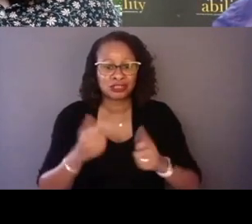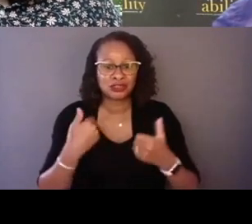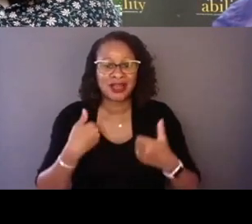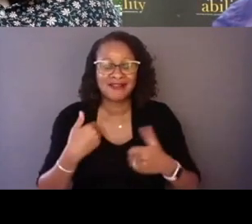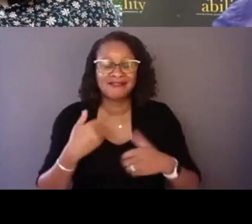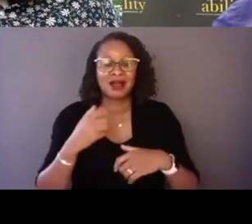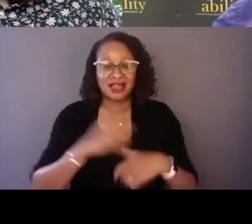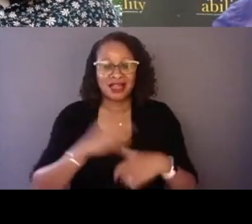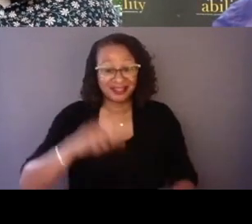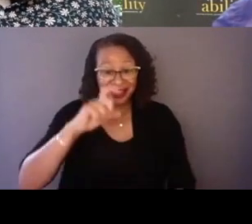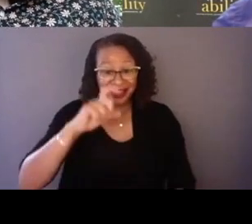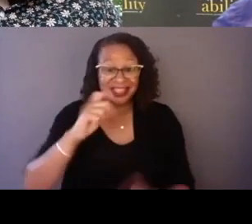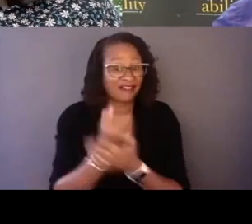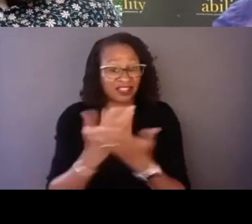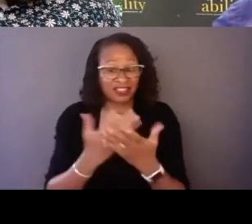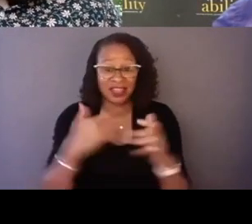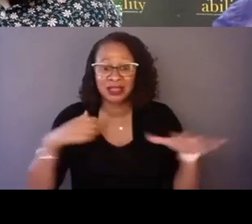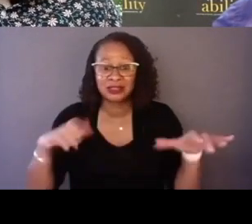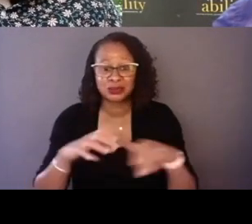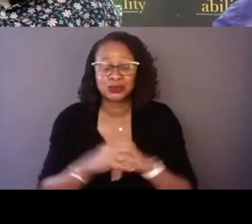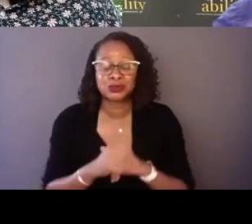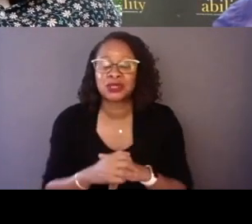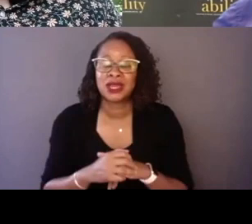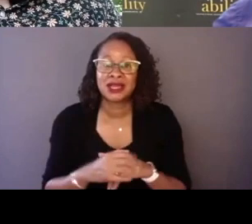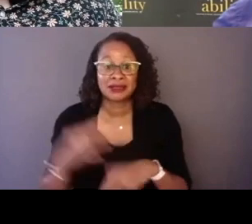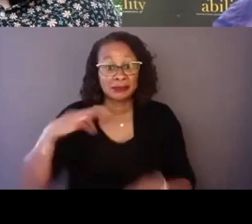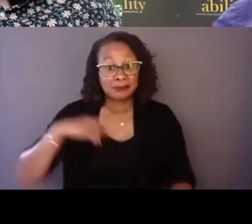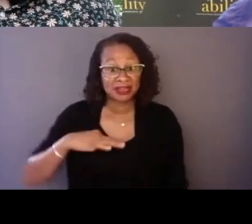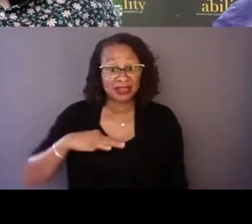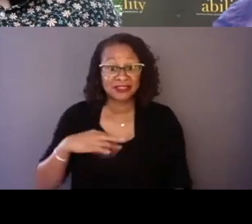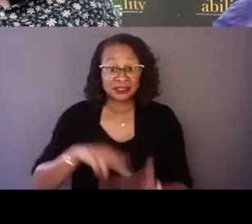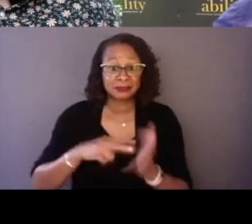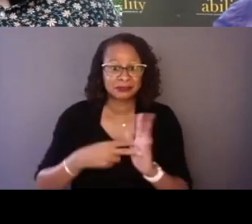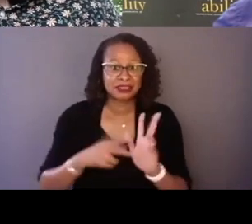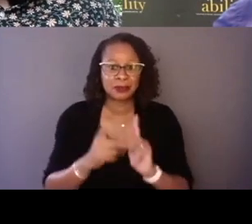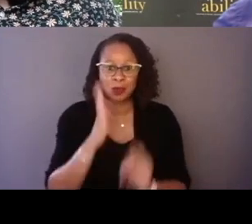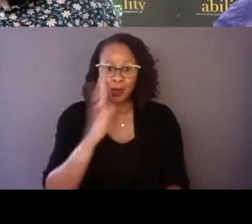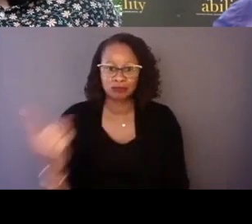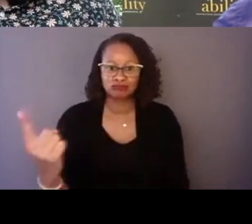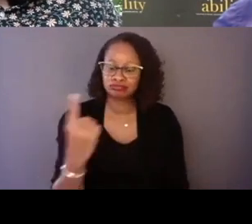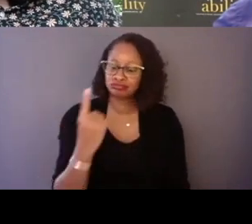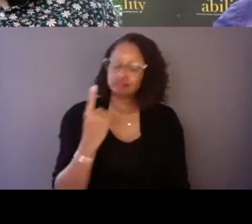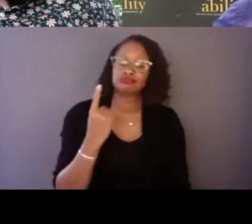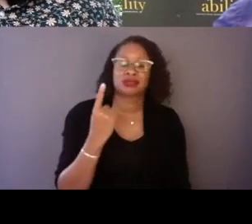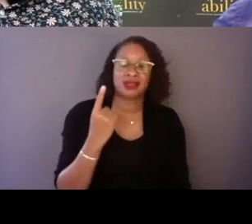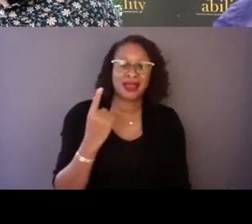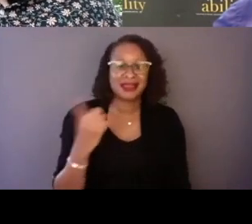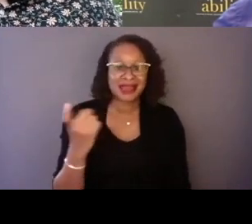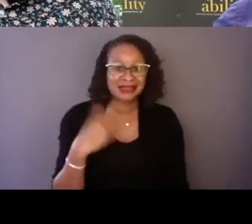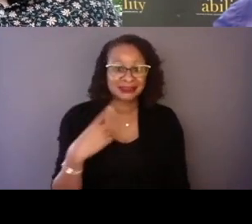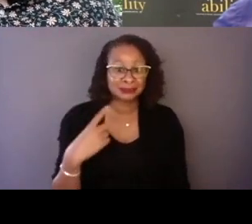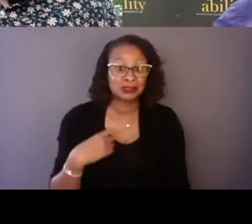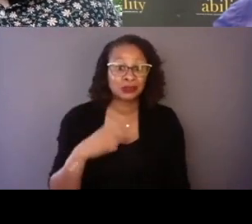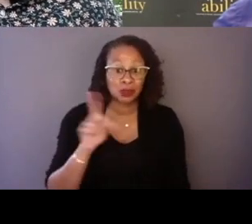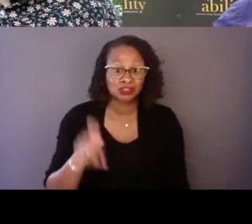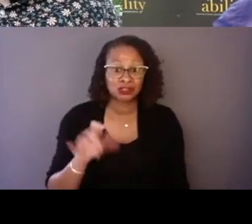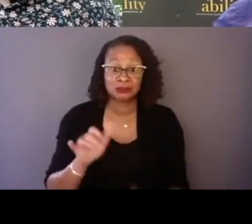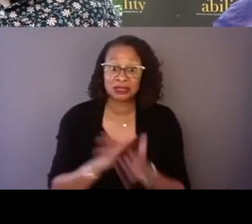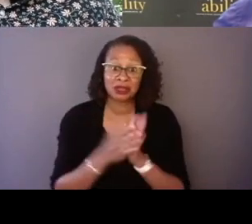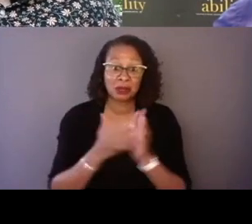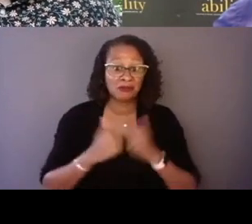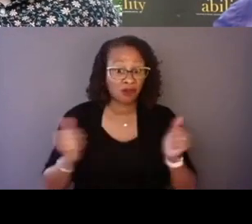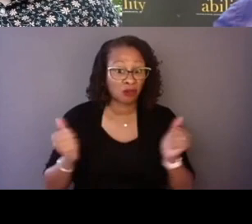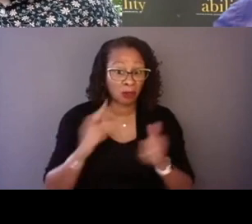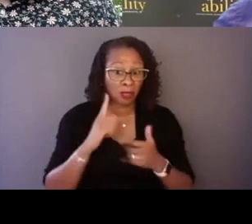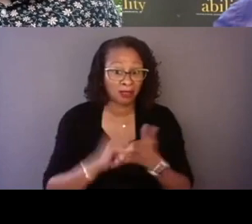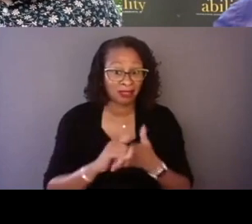of people looking towards me, as I said, right, to reach out and ask these questions and be vulnerable in asking them. The other thing that I